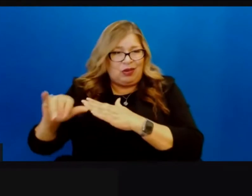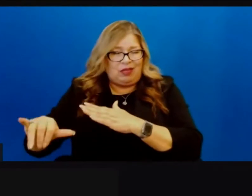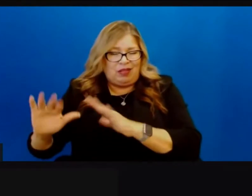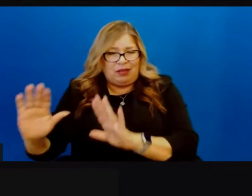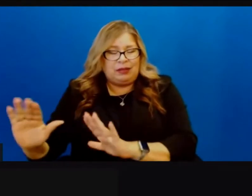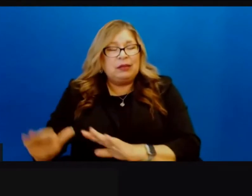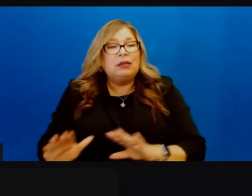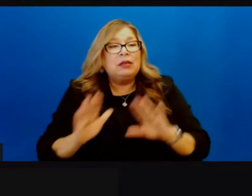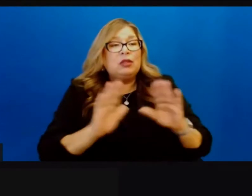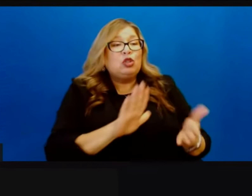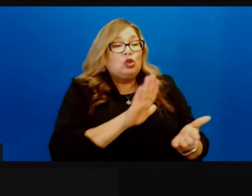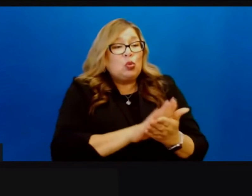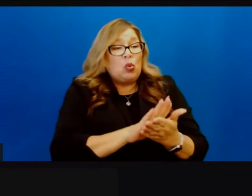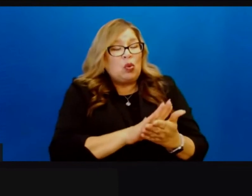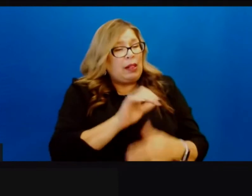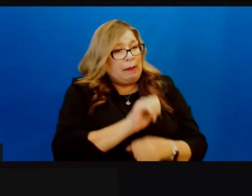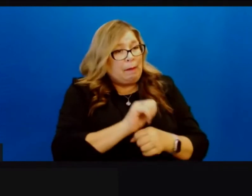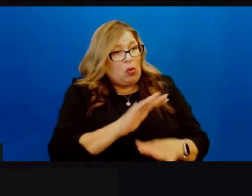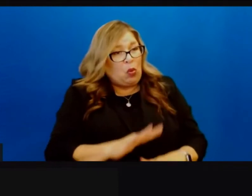governed by